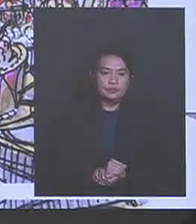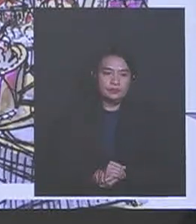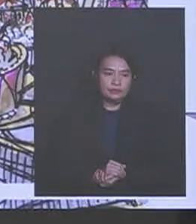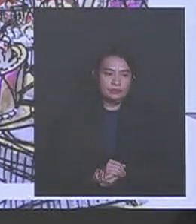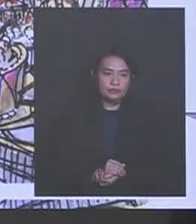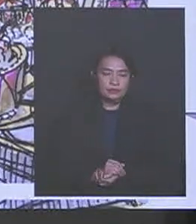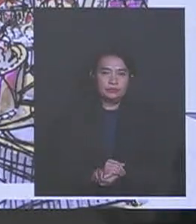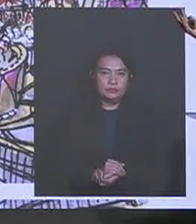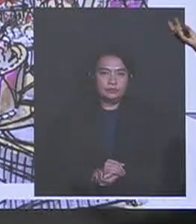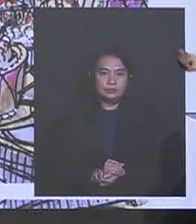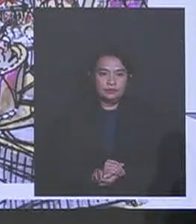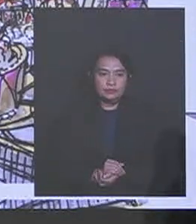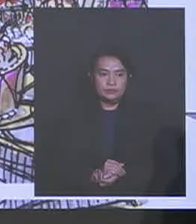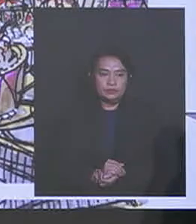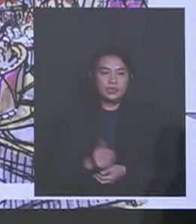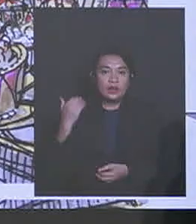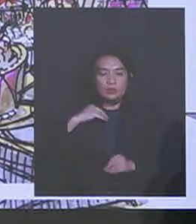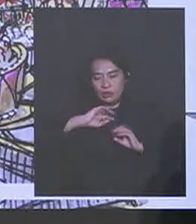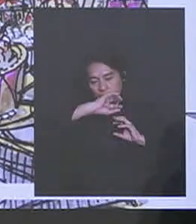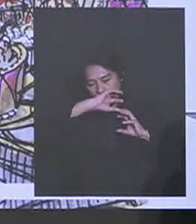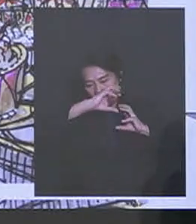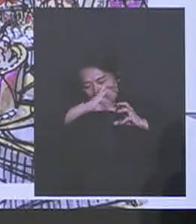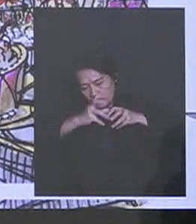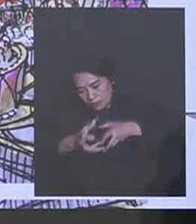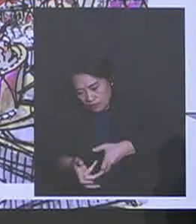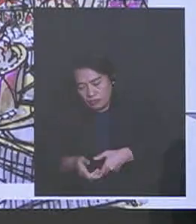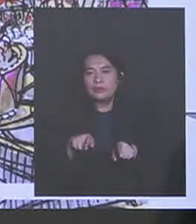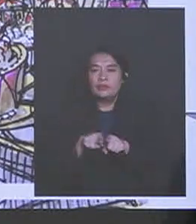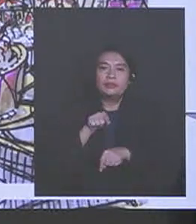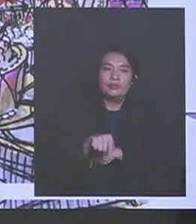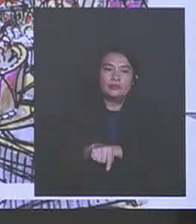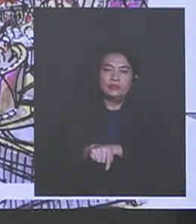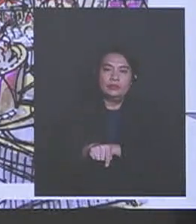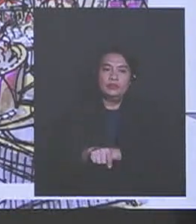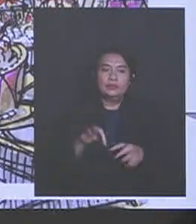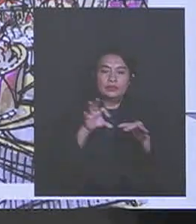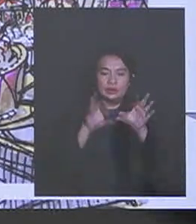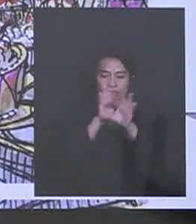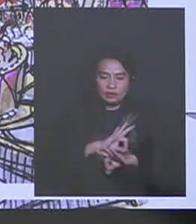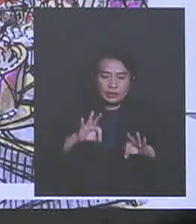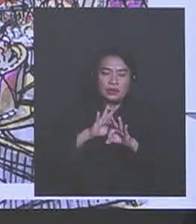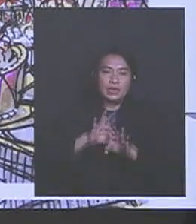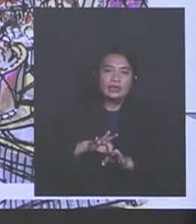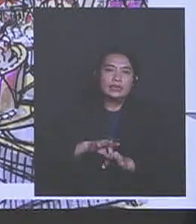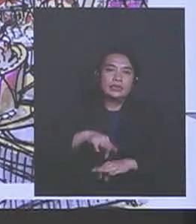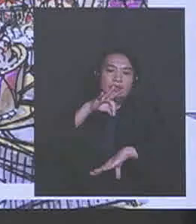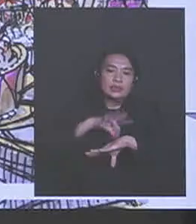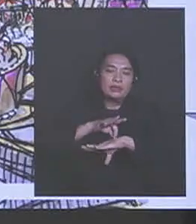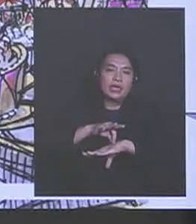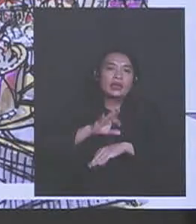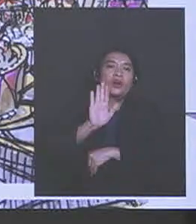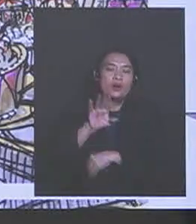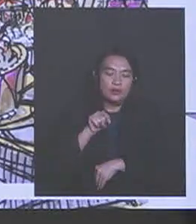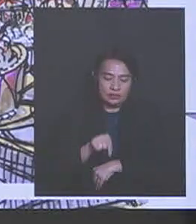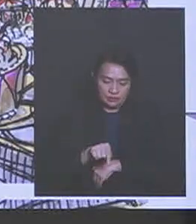limit, which is what this sketch was trying to convey, that if you include amusements in your project, the sky was literally the limit. You could go as